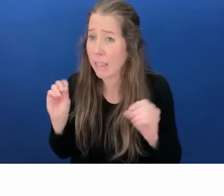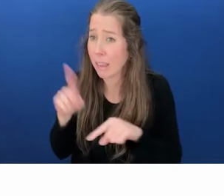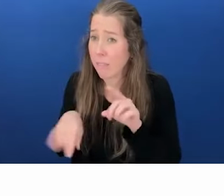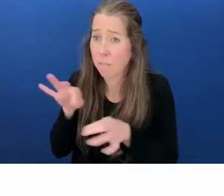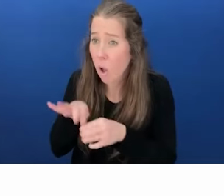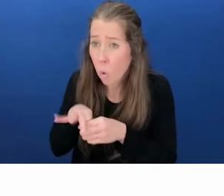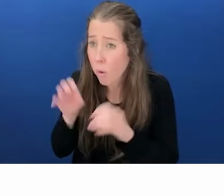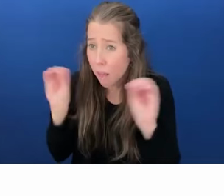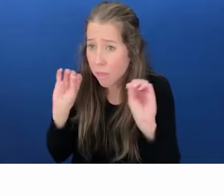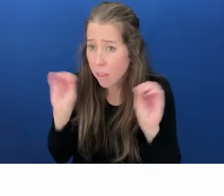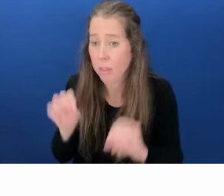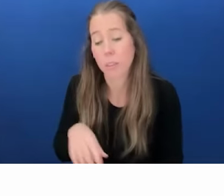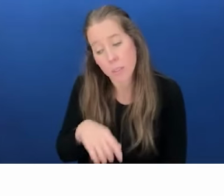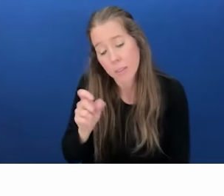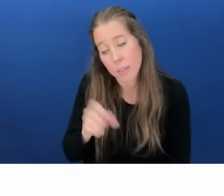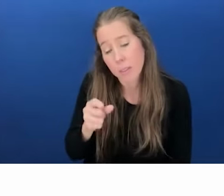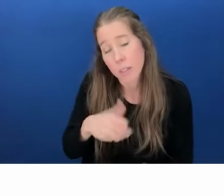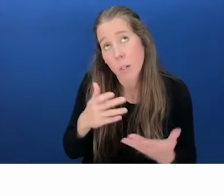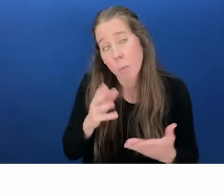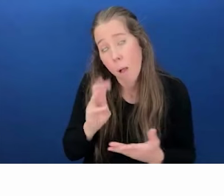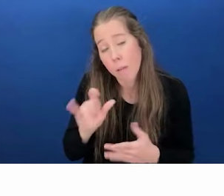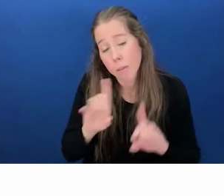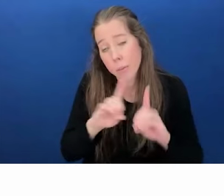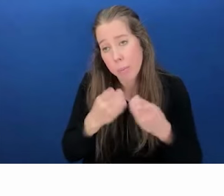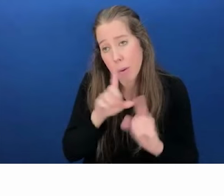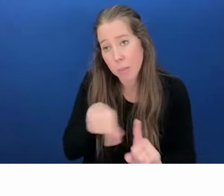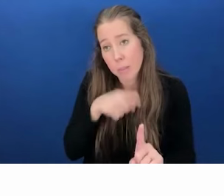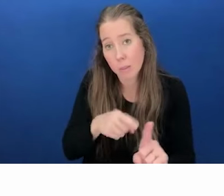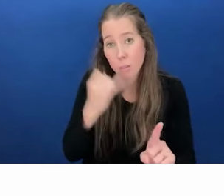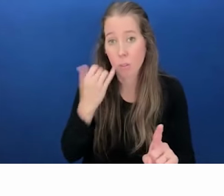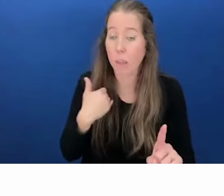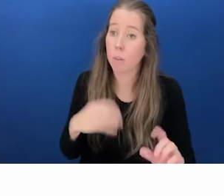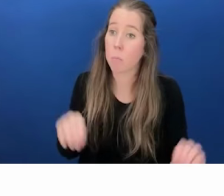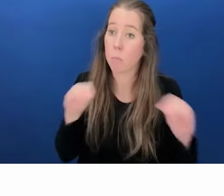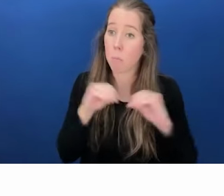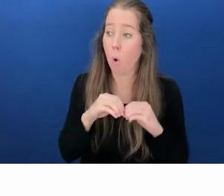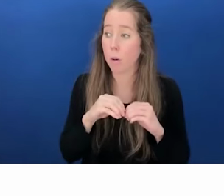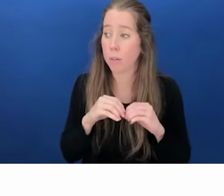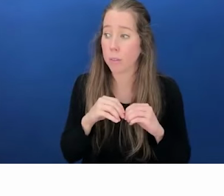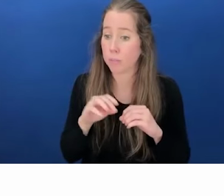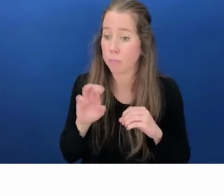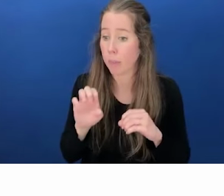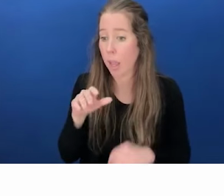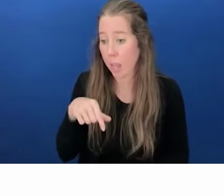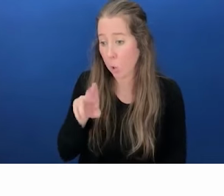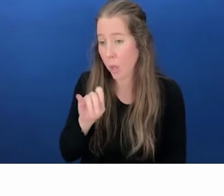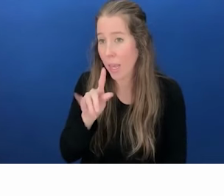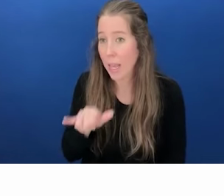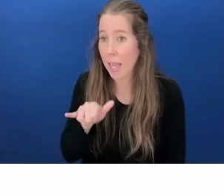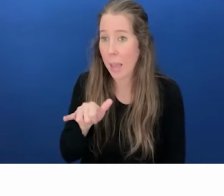anything. Yeah, it's department specific. So if you have a more equity-minded